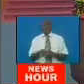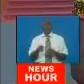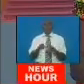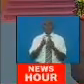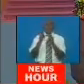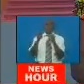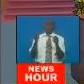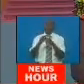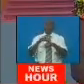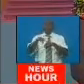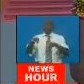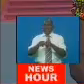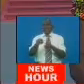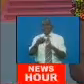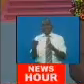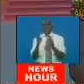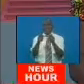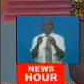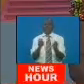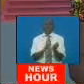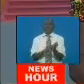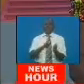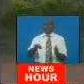gift of a cheque and assorted items.